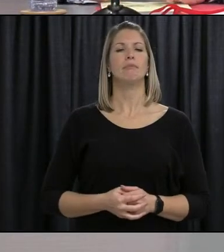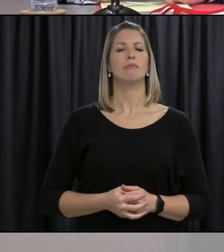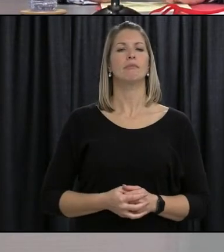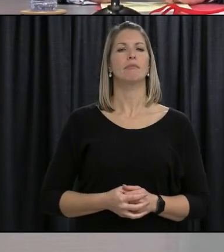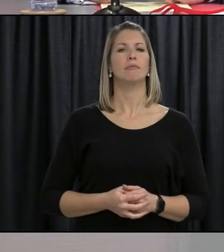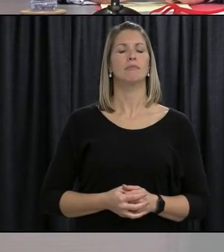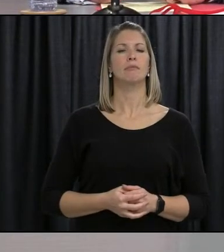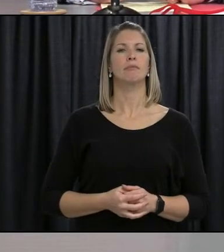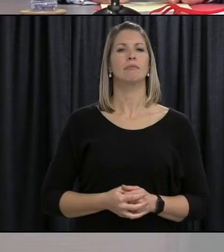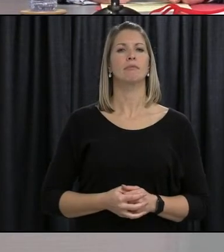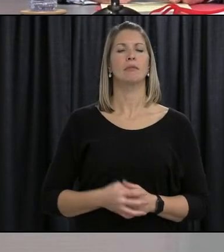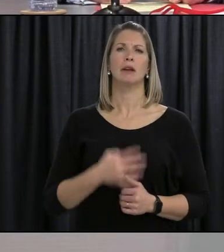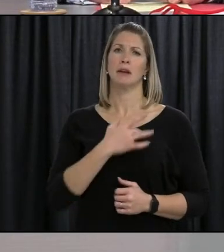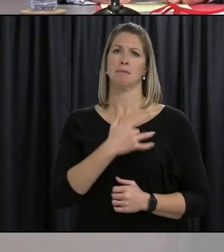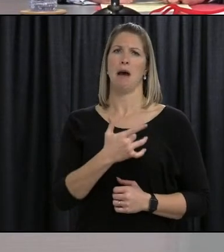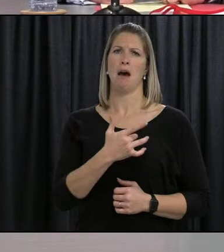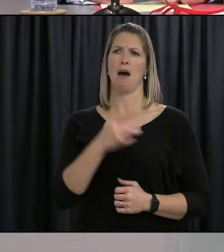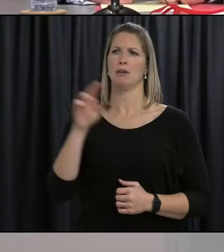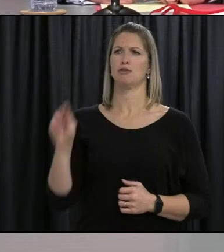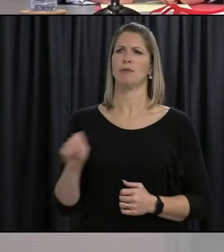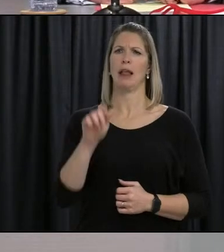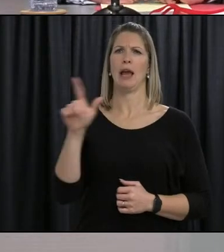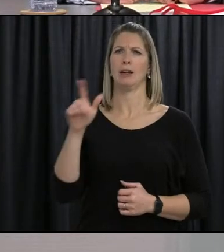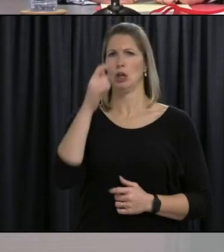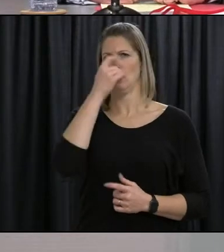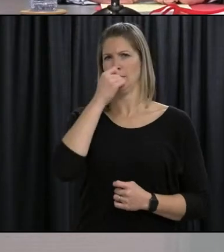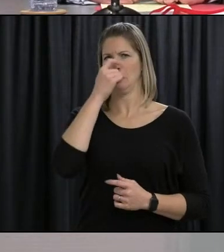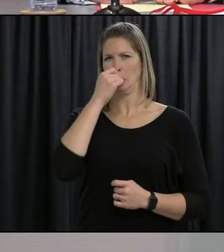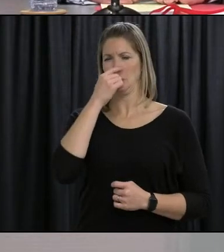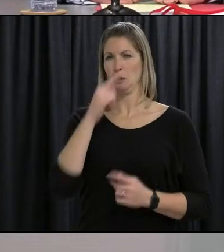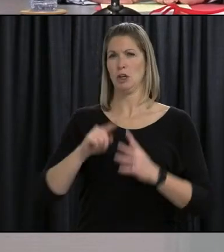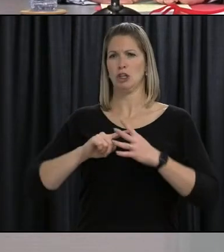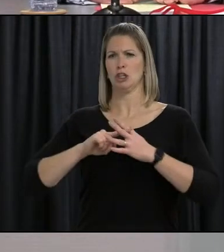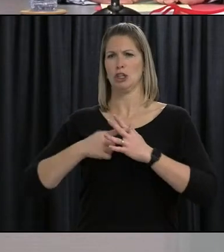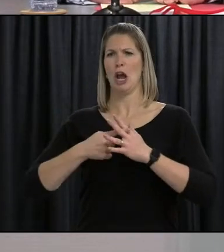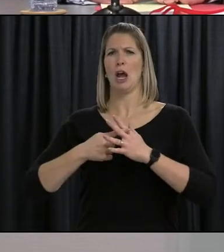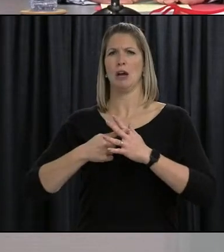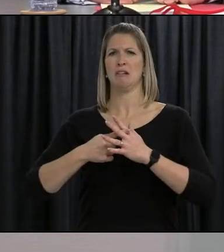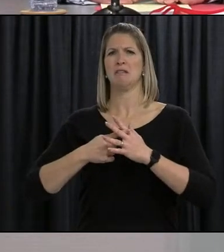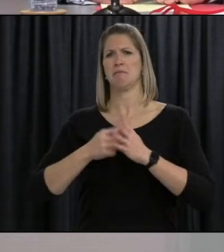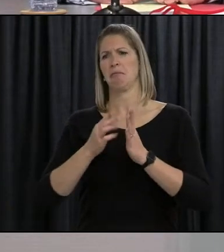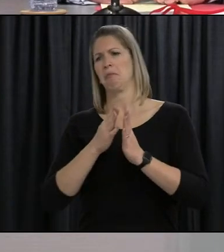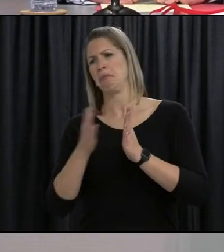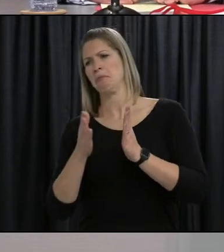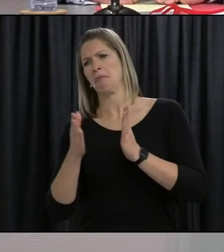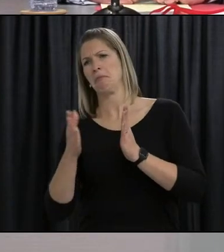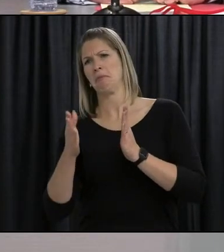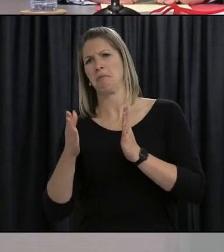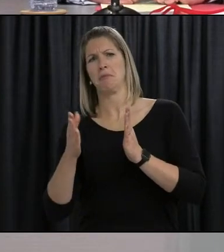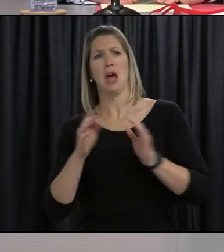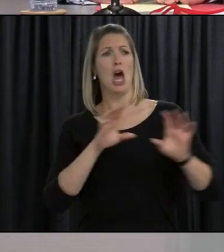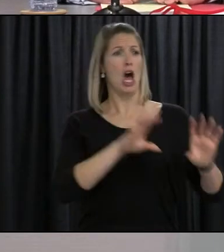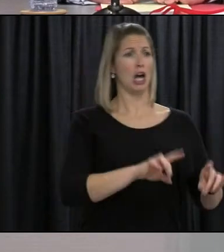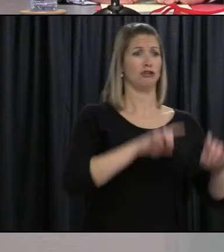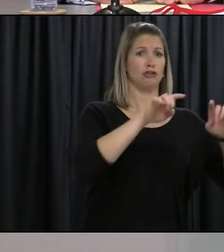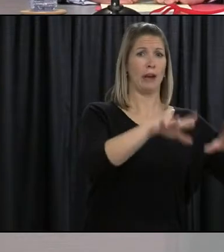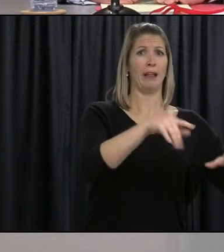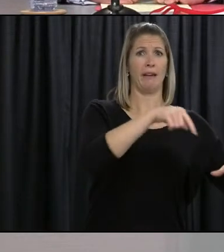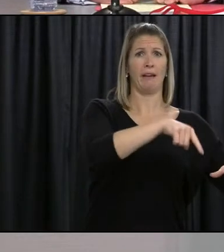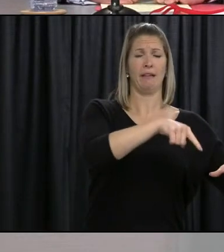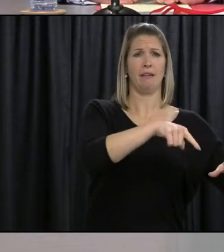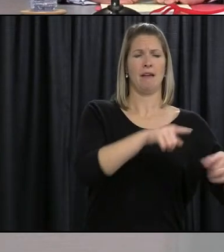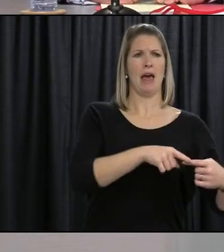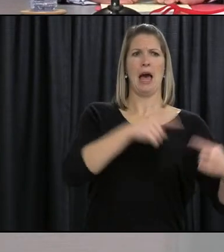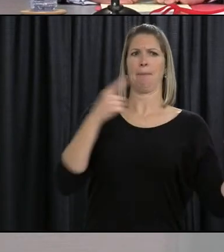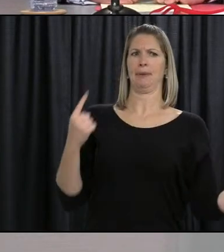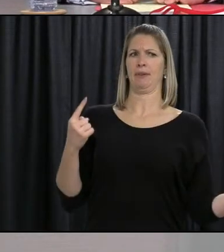flu season runs opposite to other parts of the world, such as Australia, and we use that data to sort of shape our